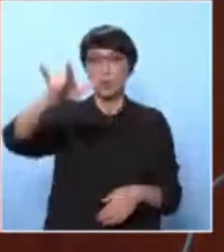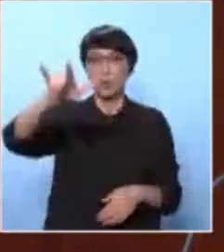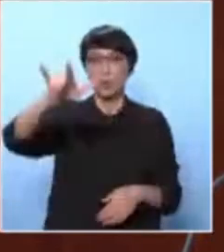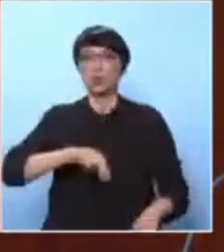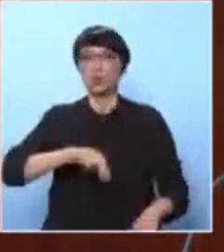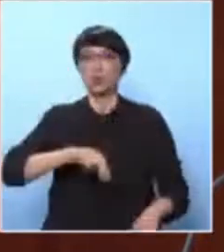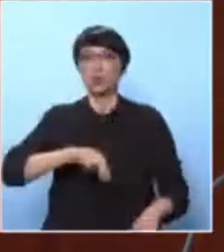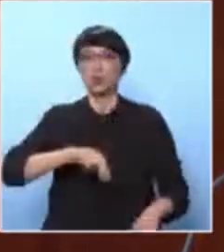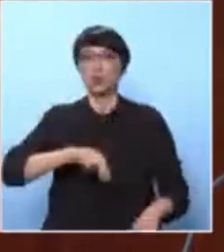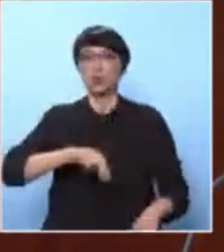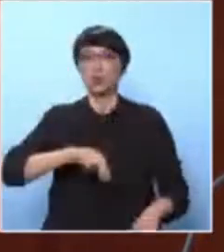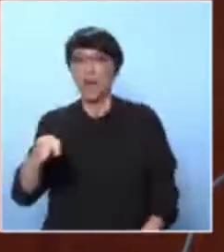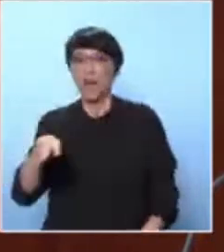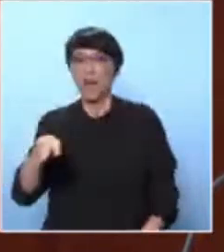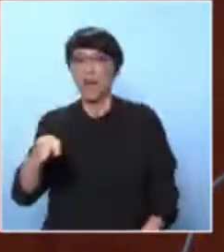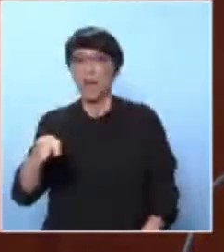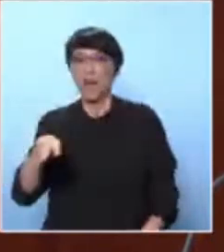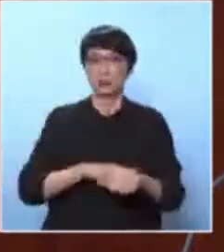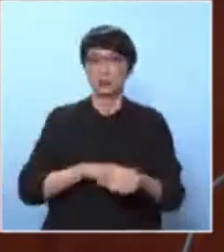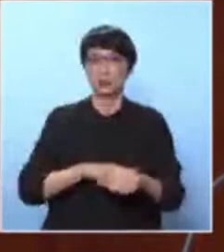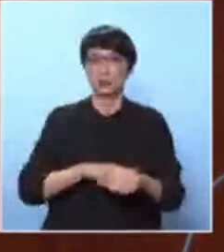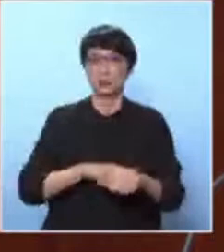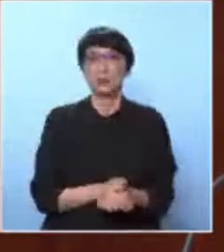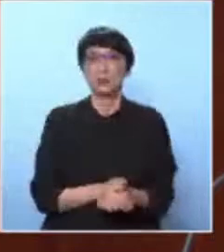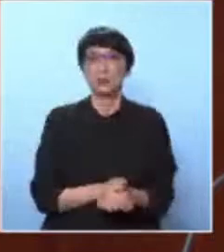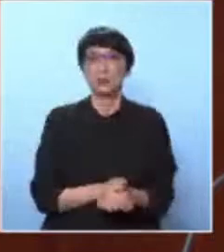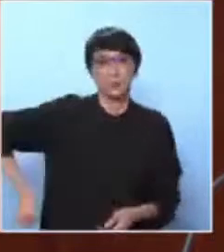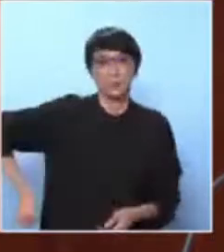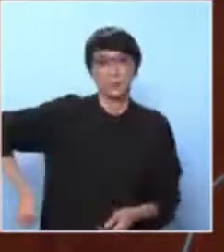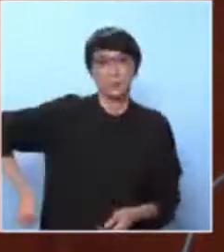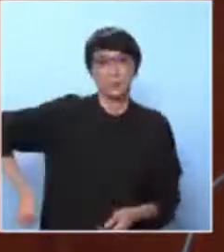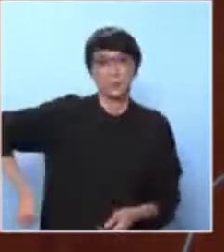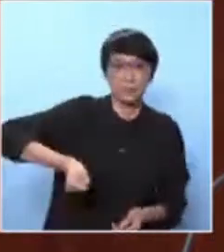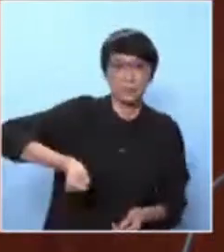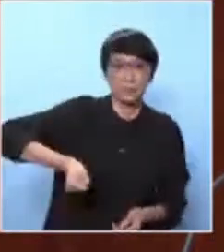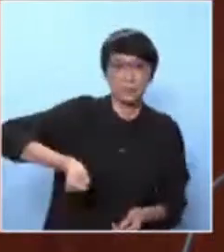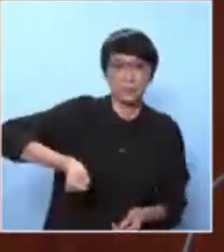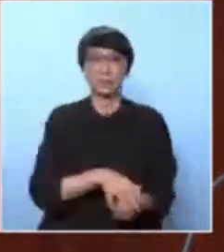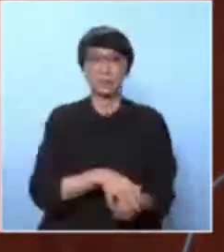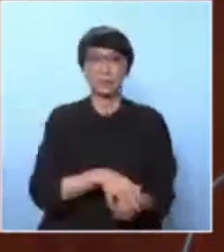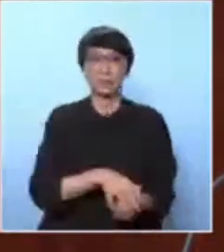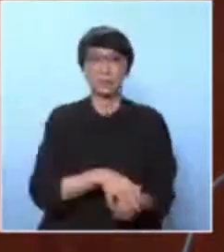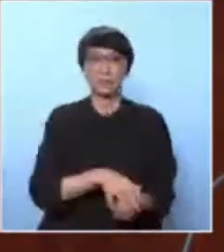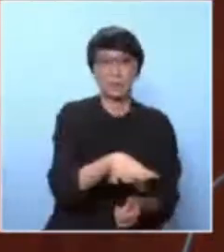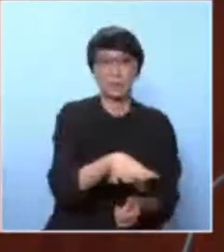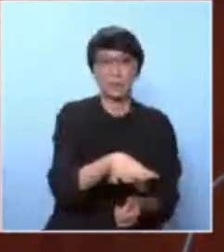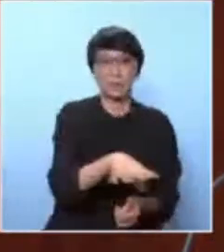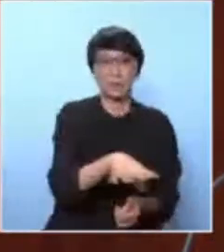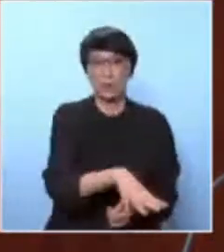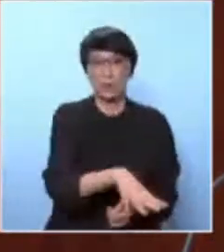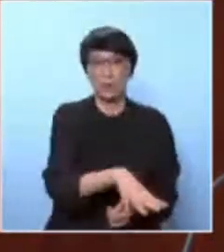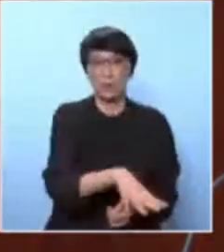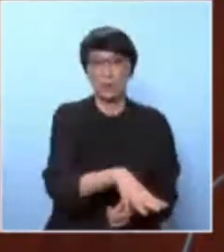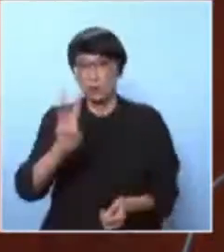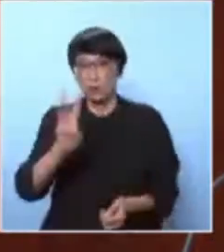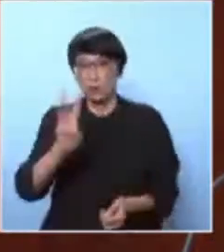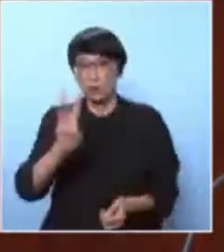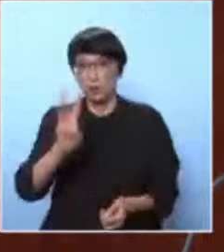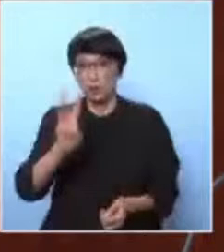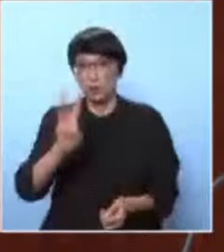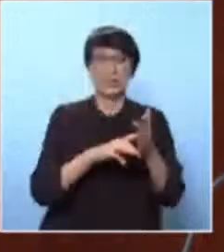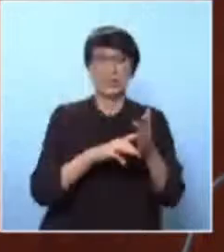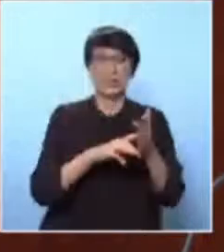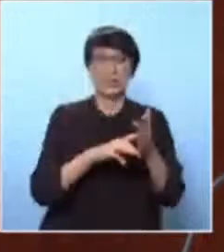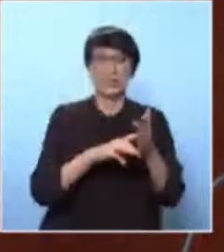devices from their carry-on luggage during aviation security screening, making the screening process